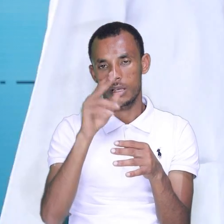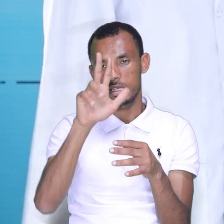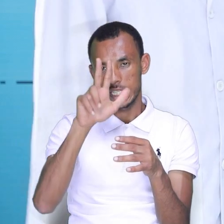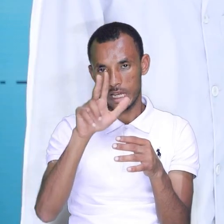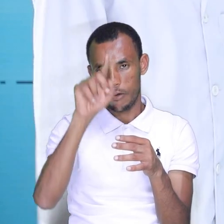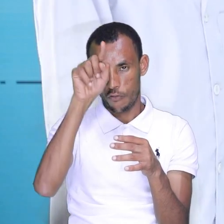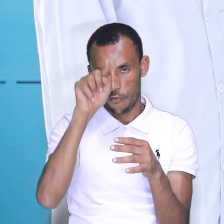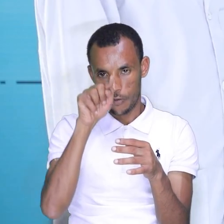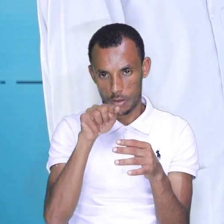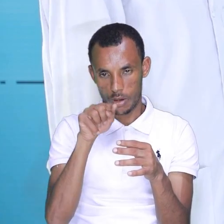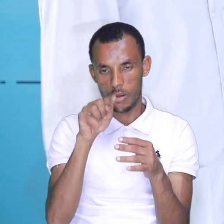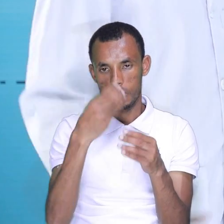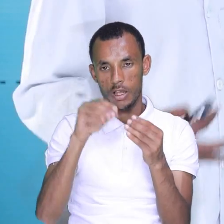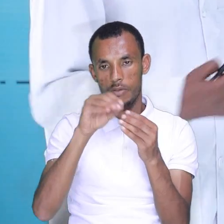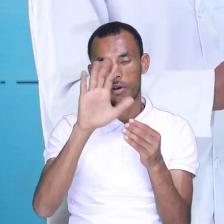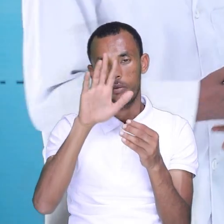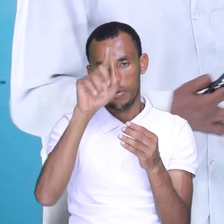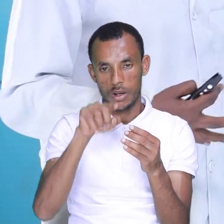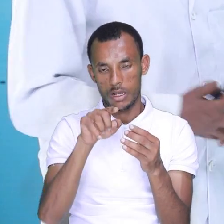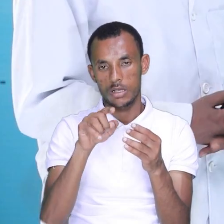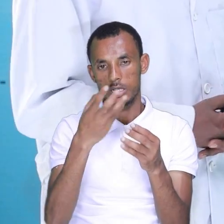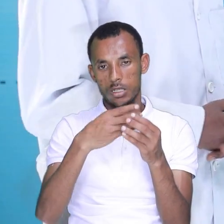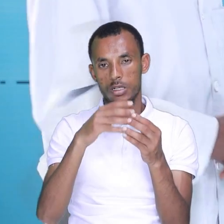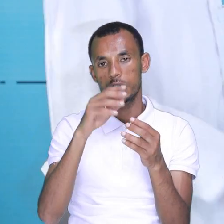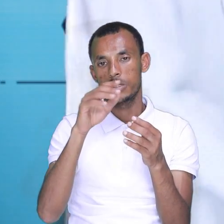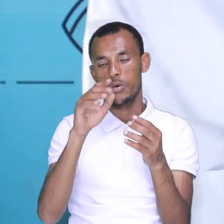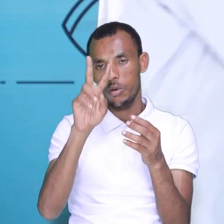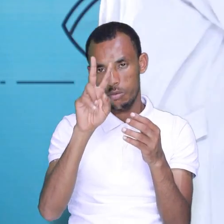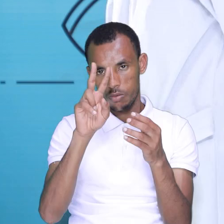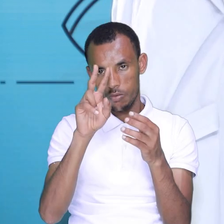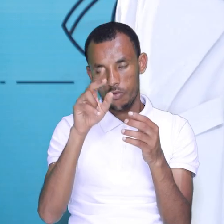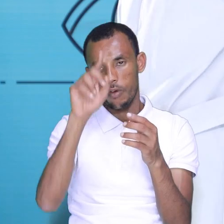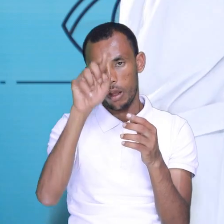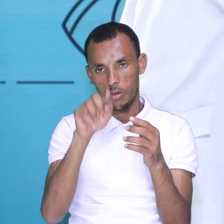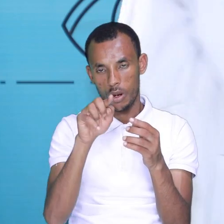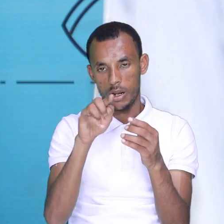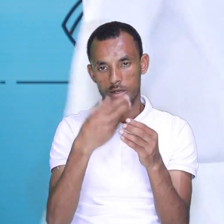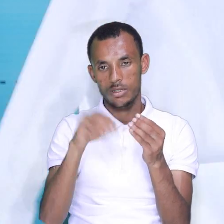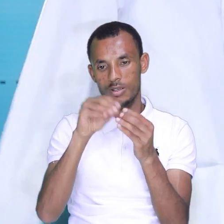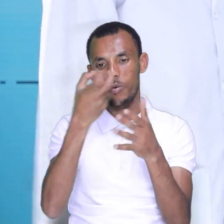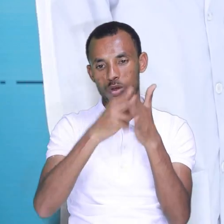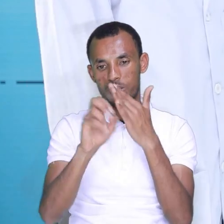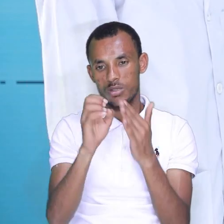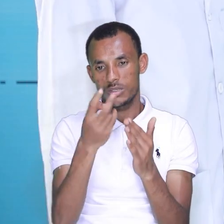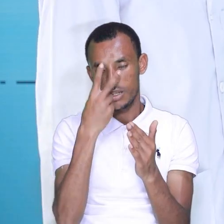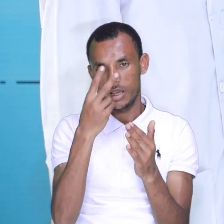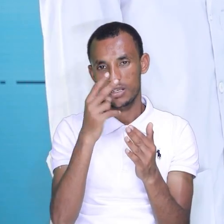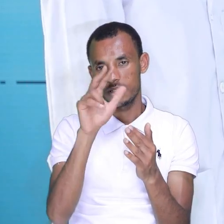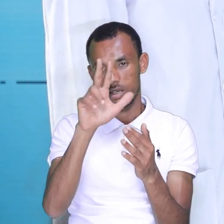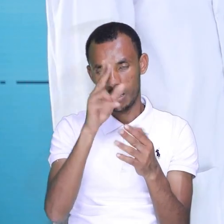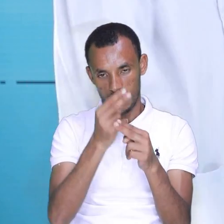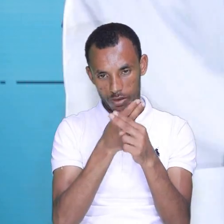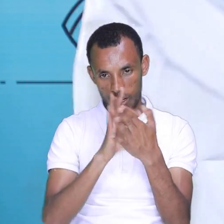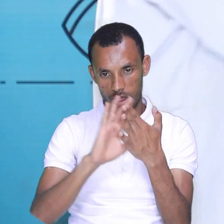plus 2 factorial. It is the sum of 2 different factorials. 3 factorial, you have the product of the first 3 natural